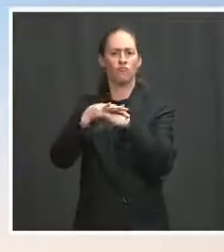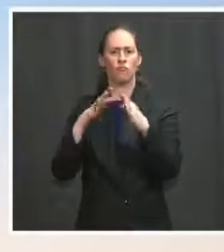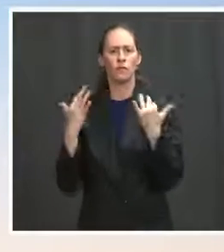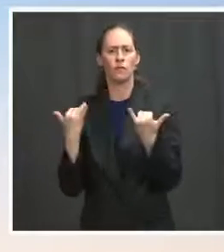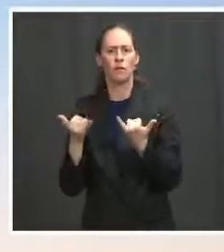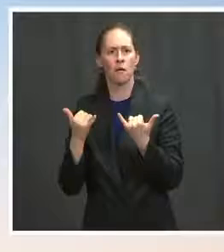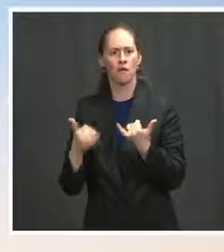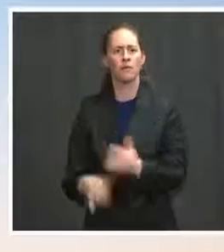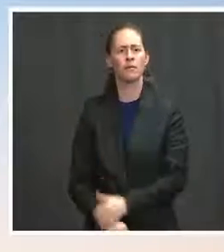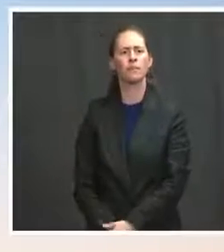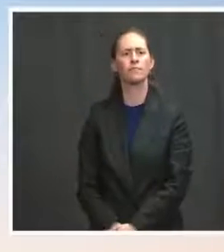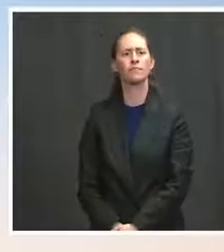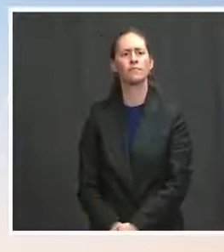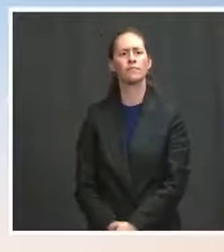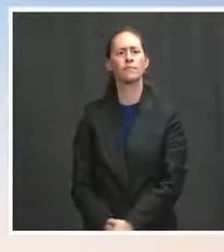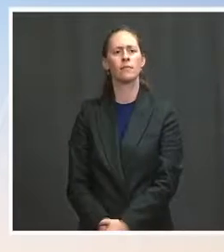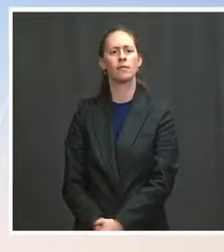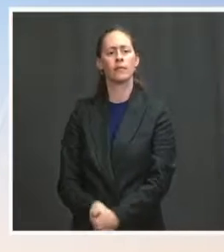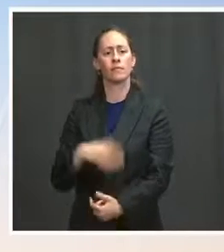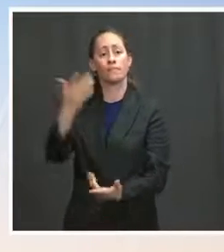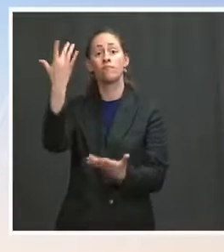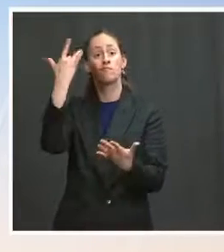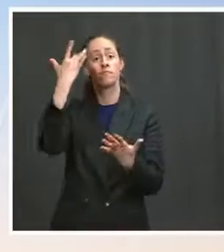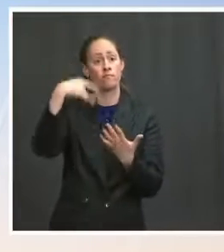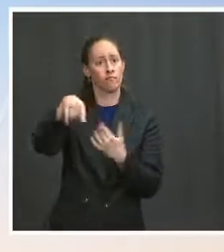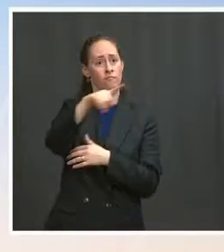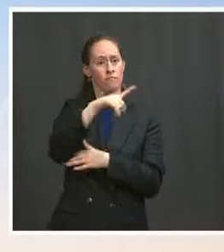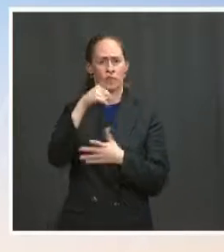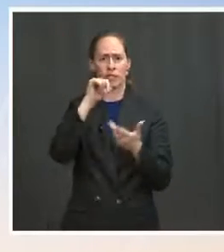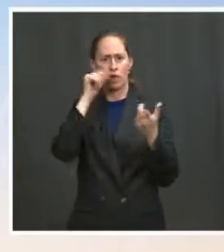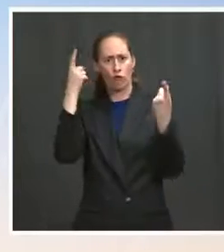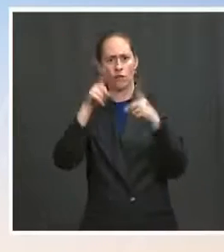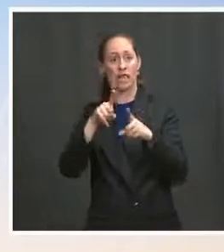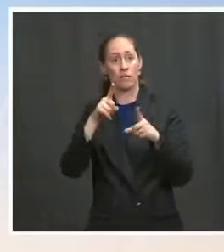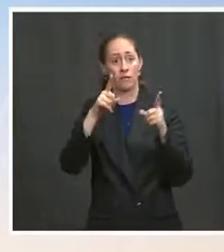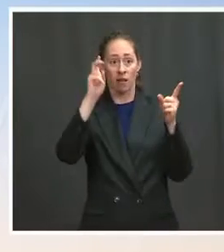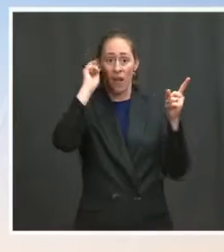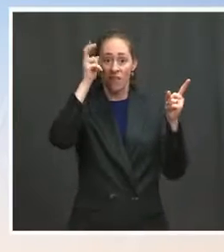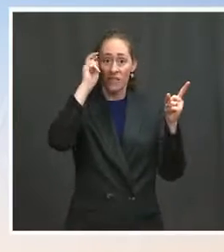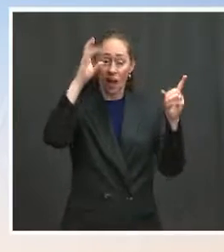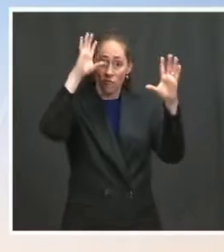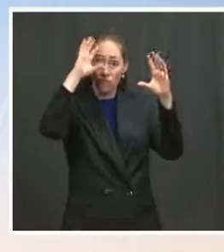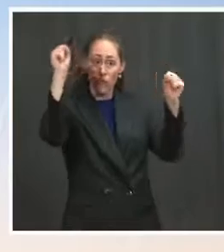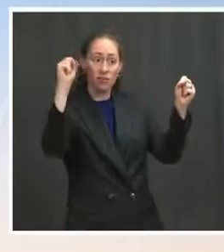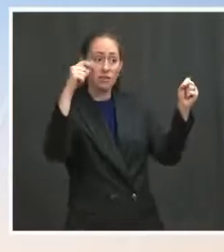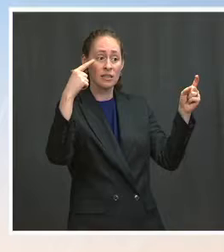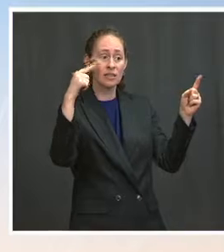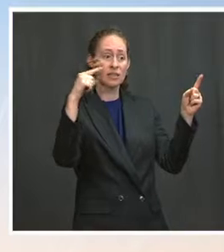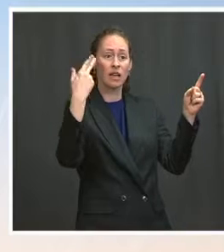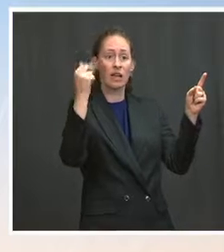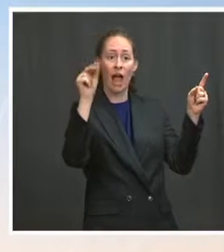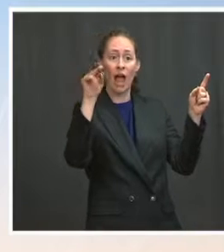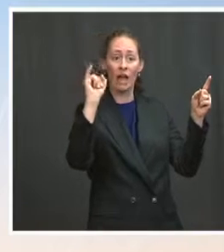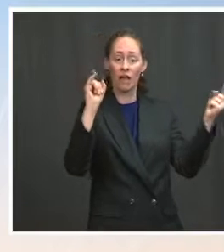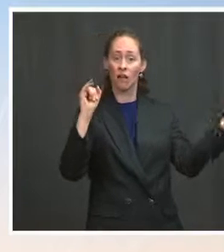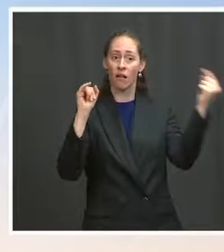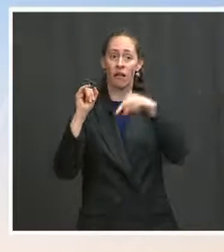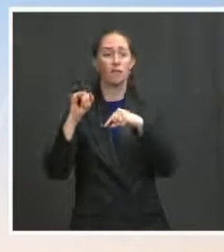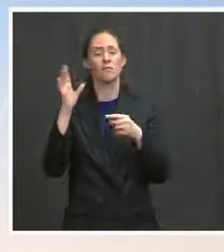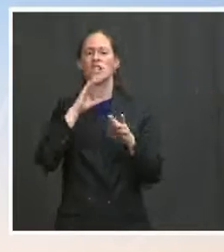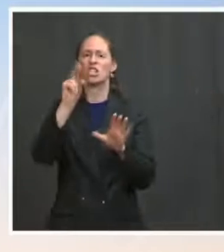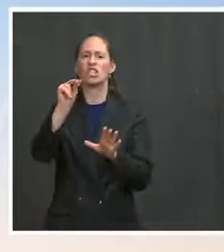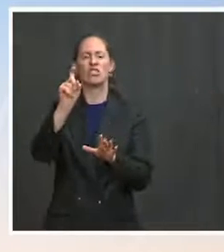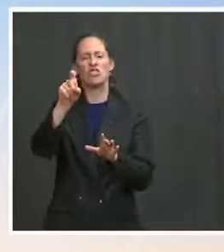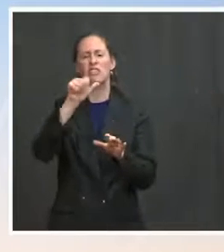any message for them? Because as soon as I leave here, I'll go to see them and get their opinion. Well, I would say that